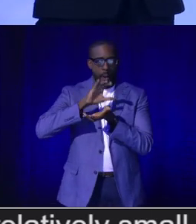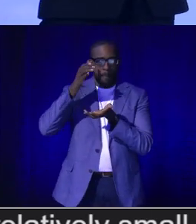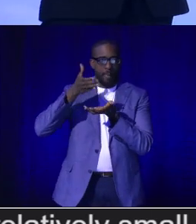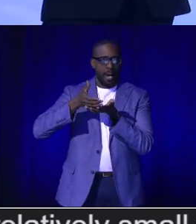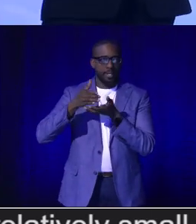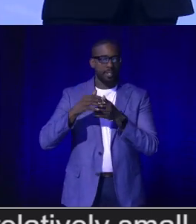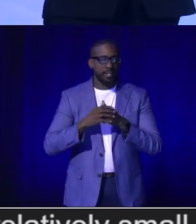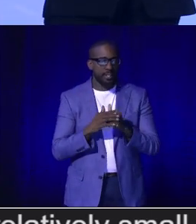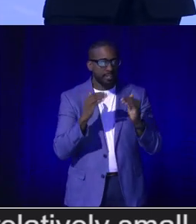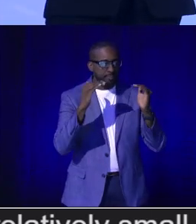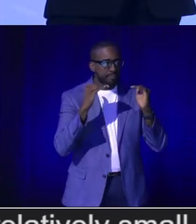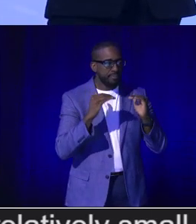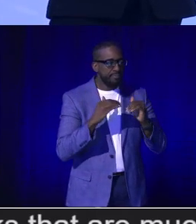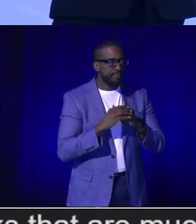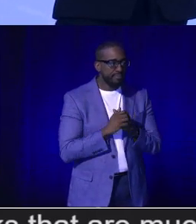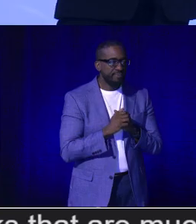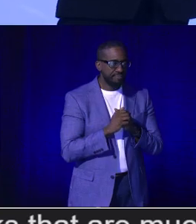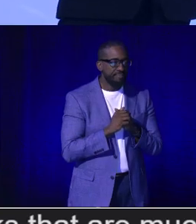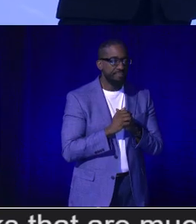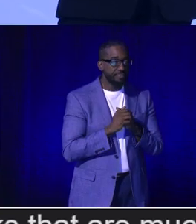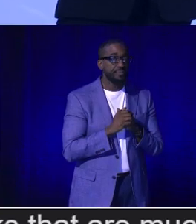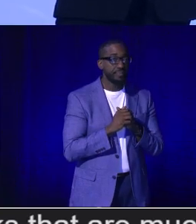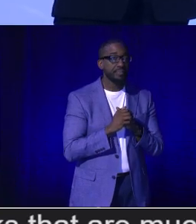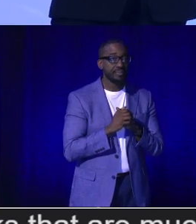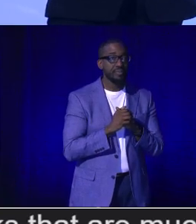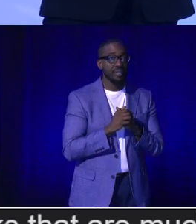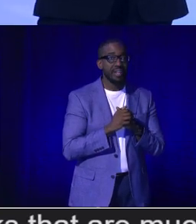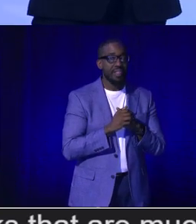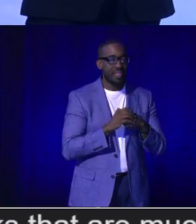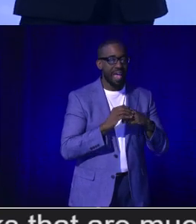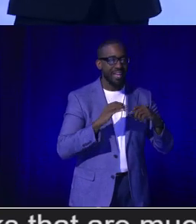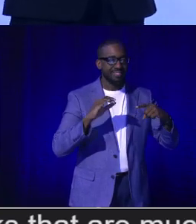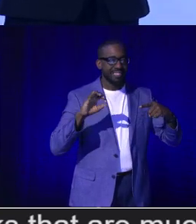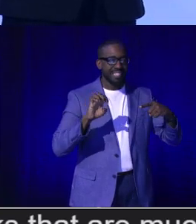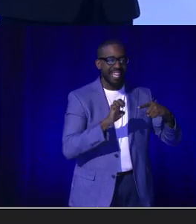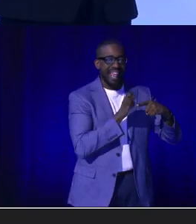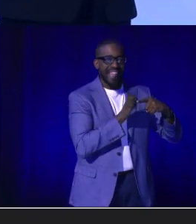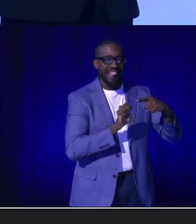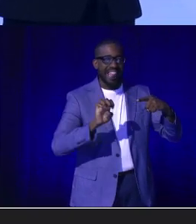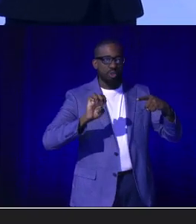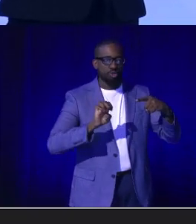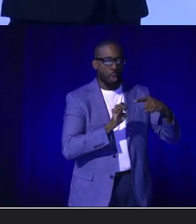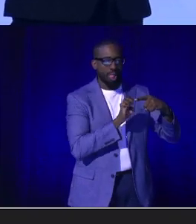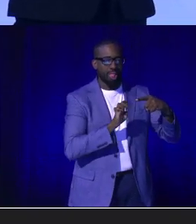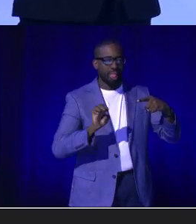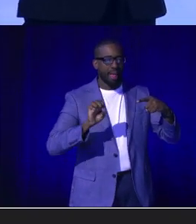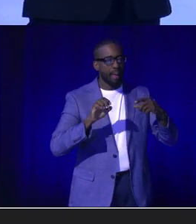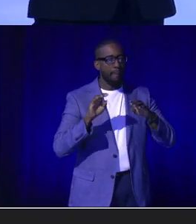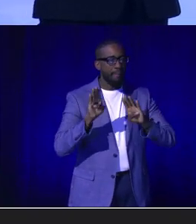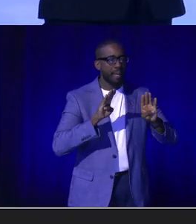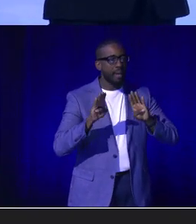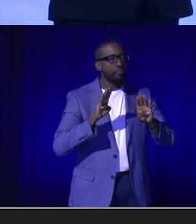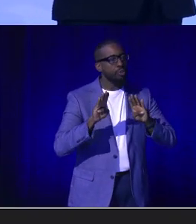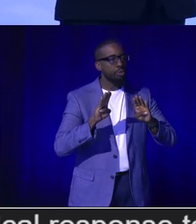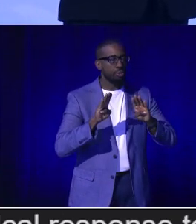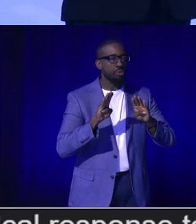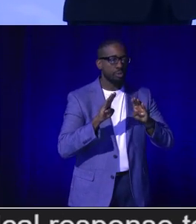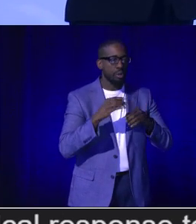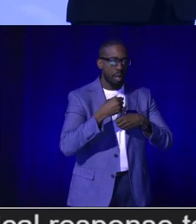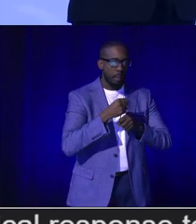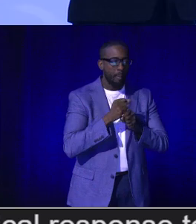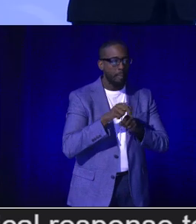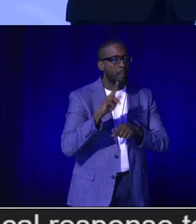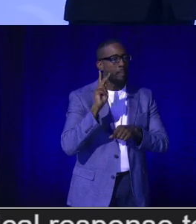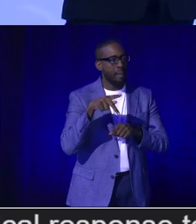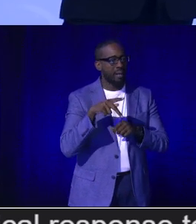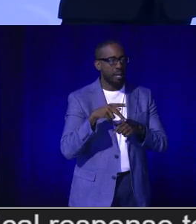make up the majority of the thermodynamic electrochemical response to thermal gradients. So this gives us the understanding that we